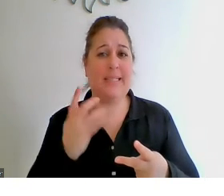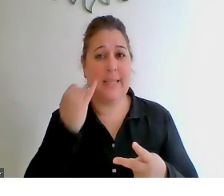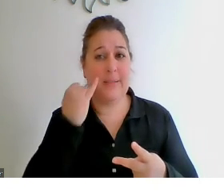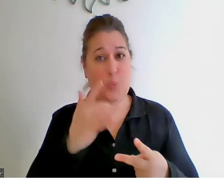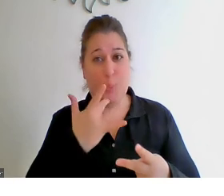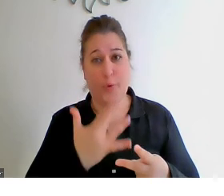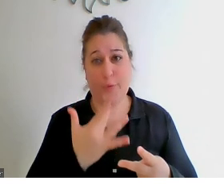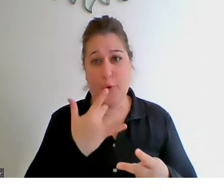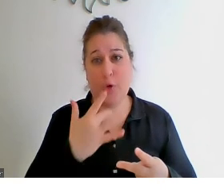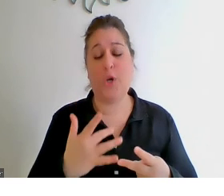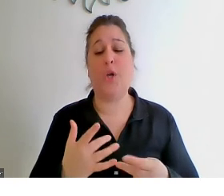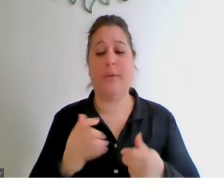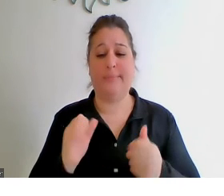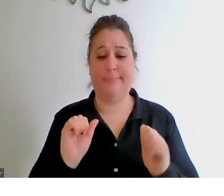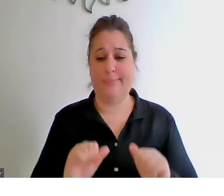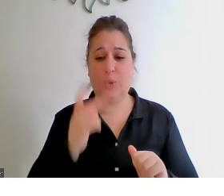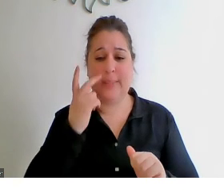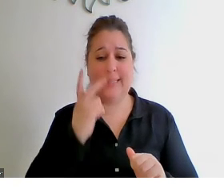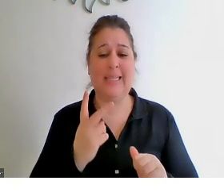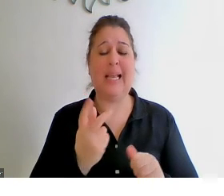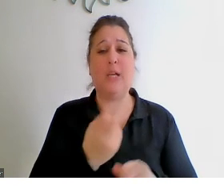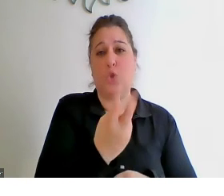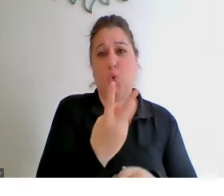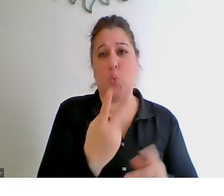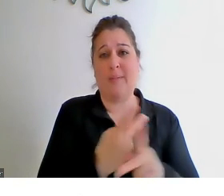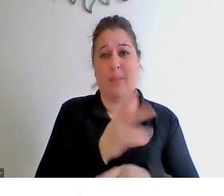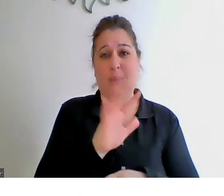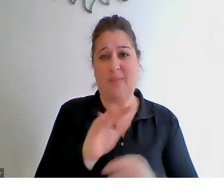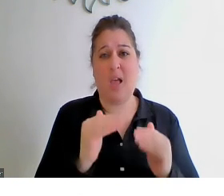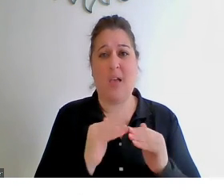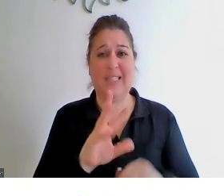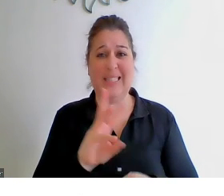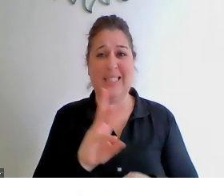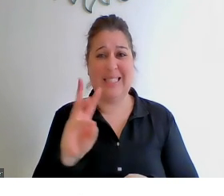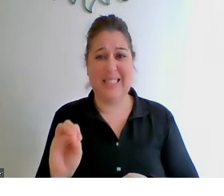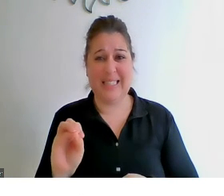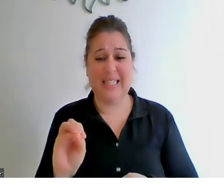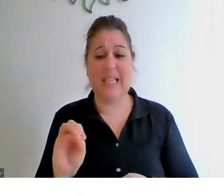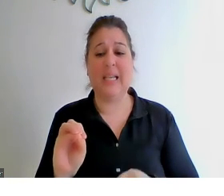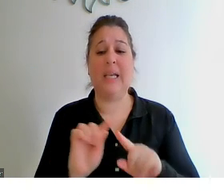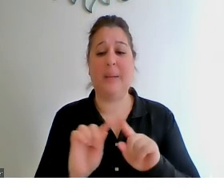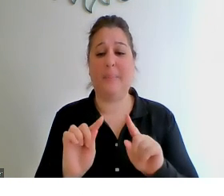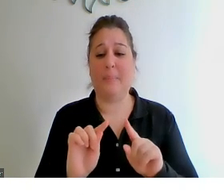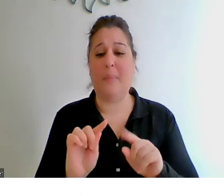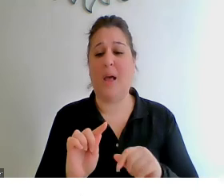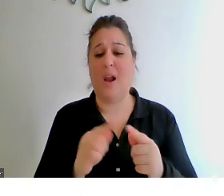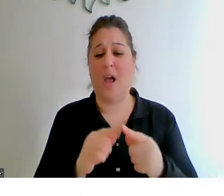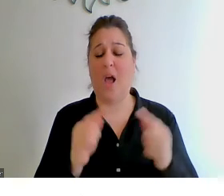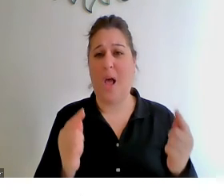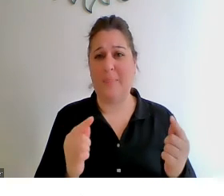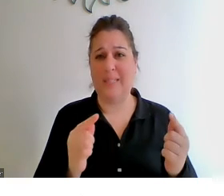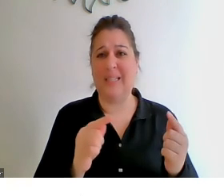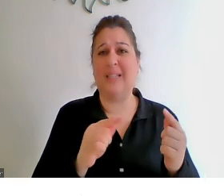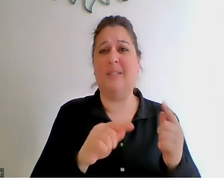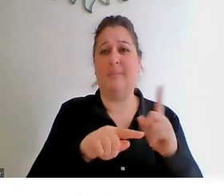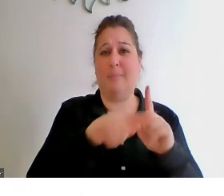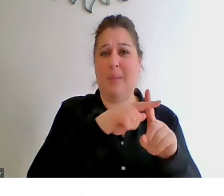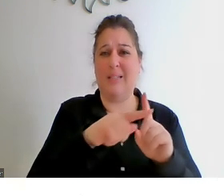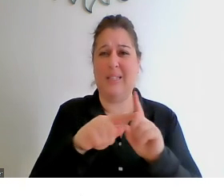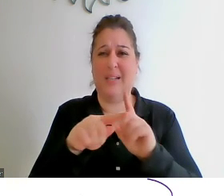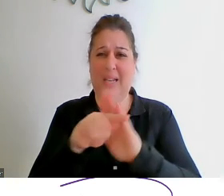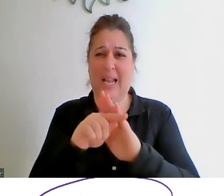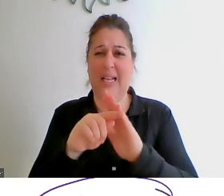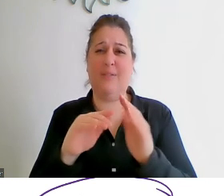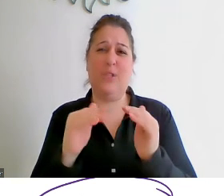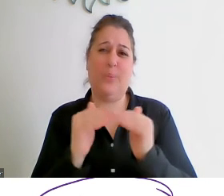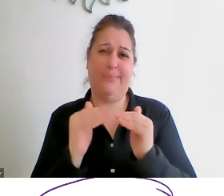instead. 12 times 5. 12 times 5 is 60. Right, so it's a positive and negative. Cross those off. I'm left